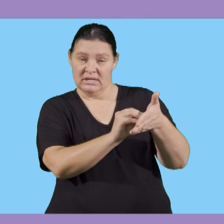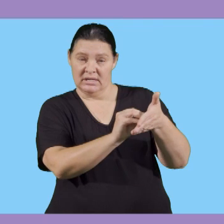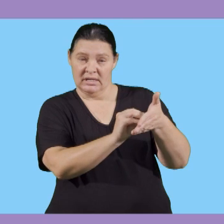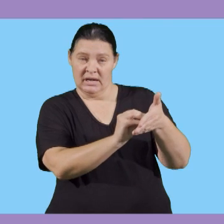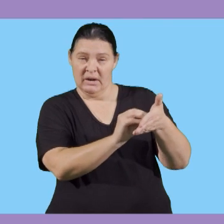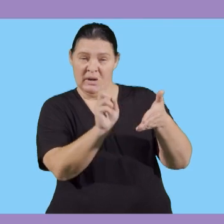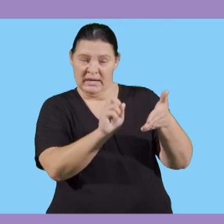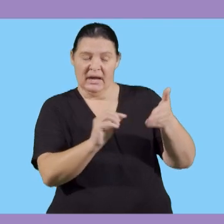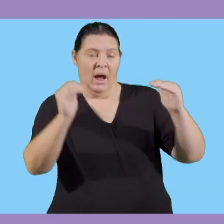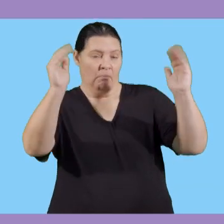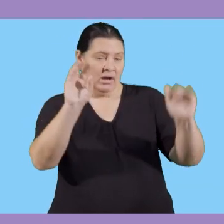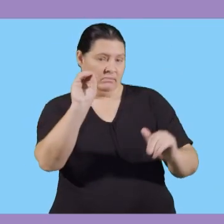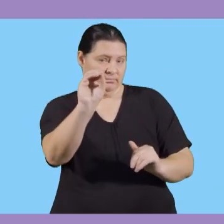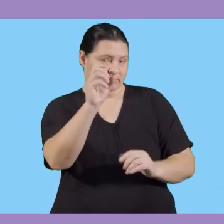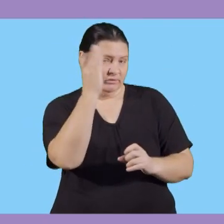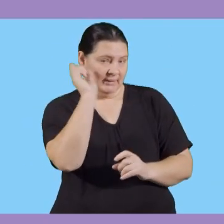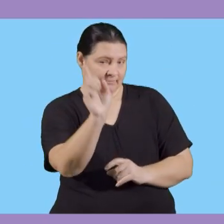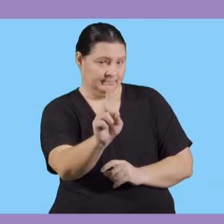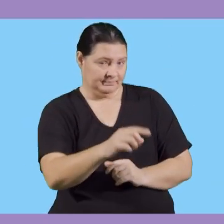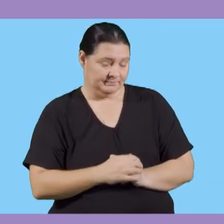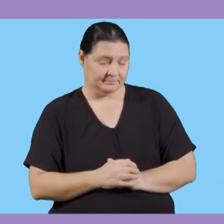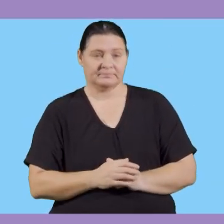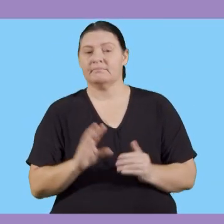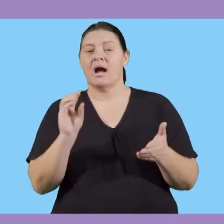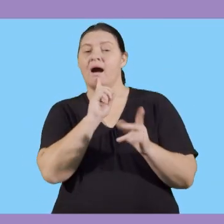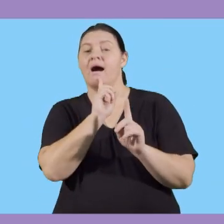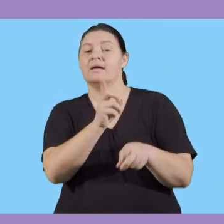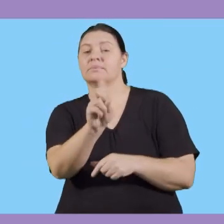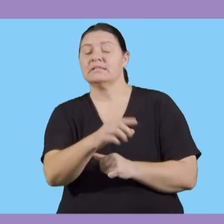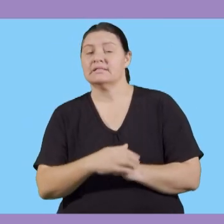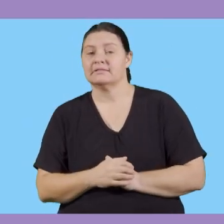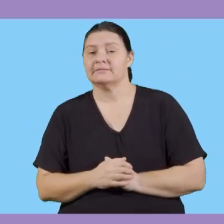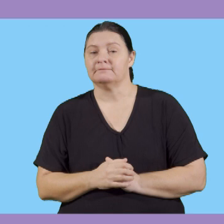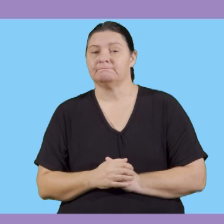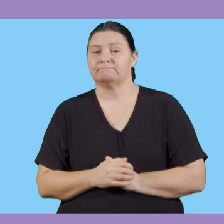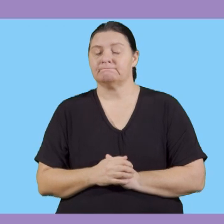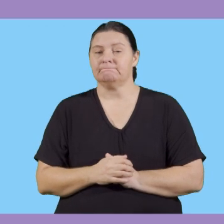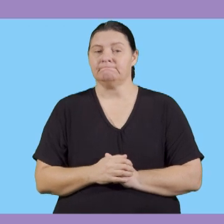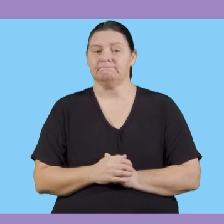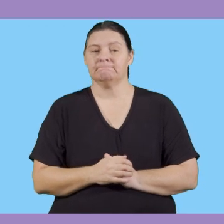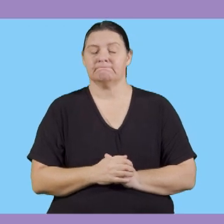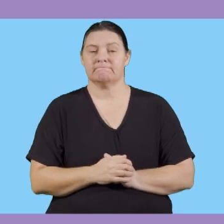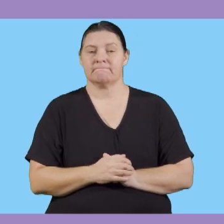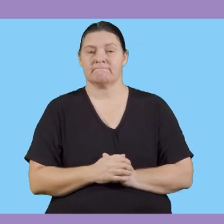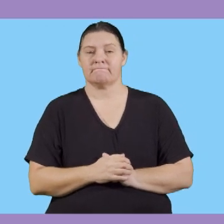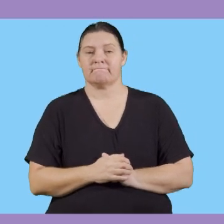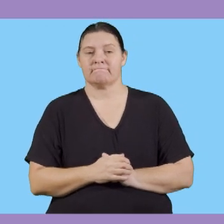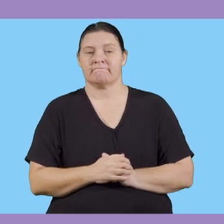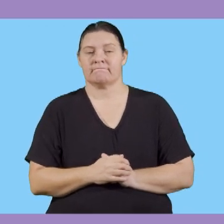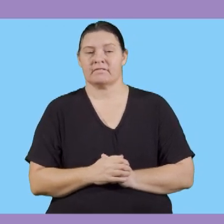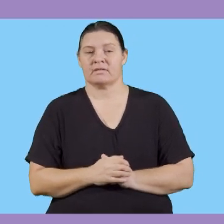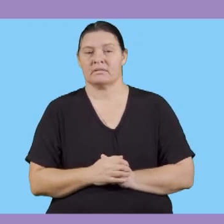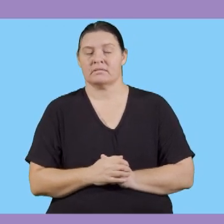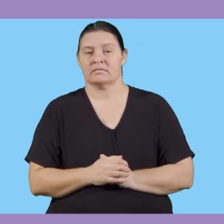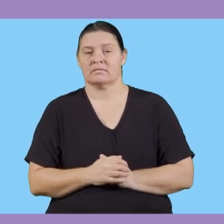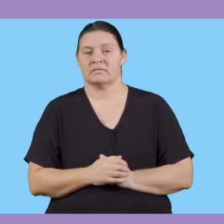your brackets. The answer that I'm going to get here, if I punch this all in my calculator, I am going to